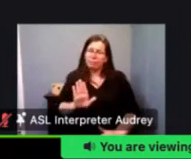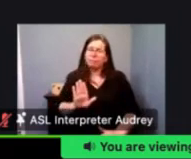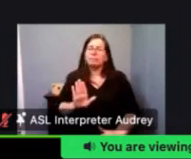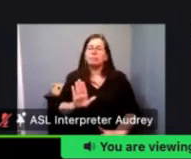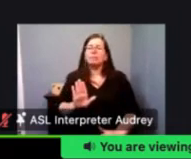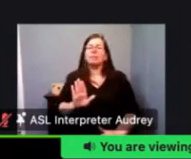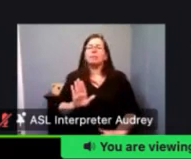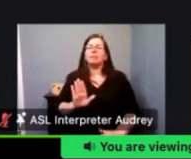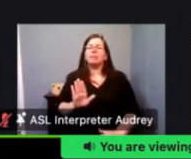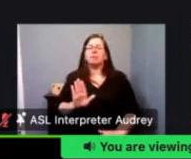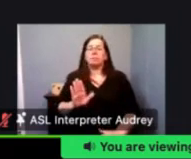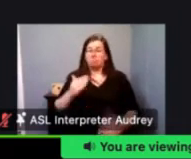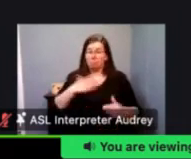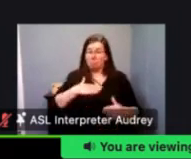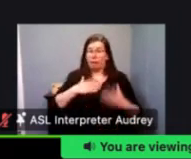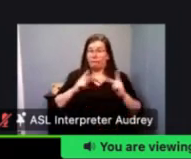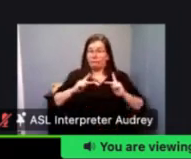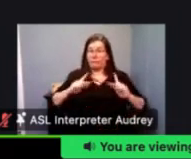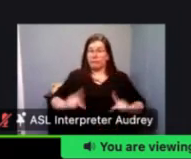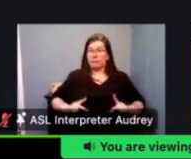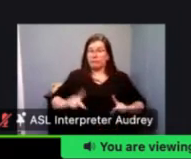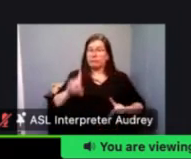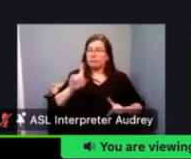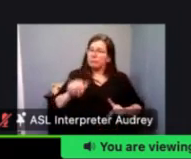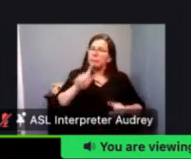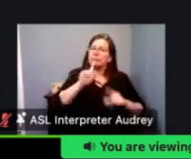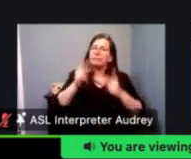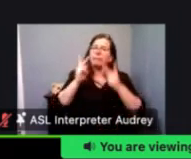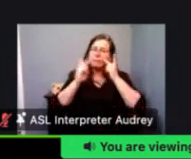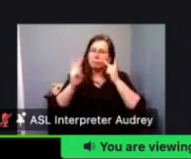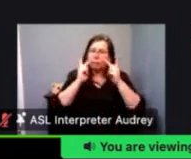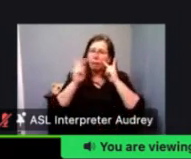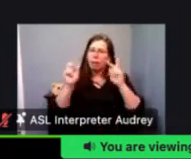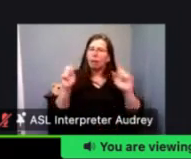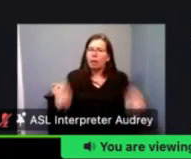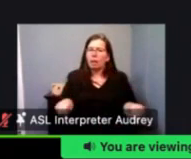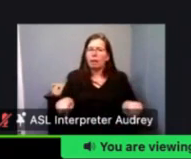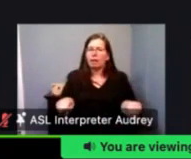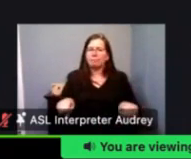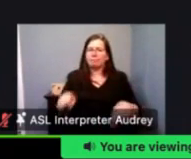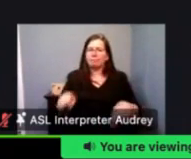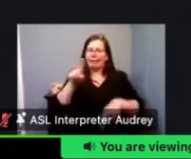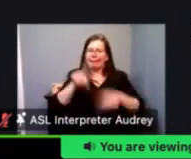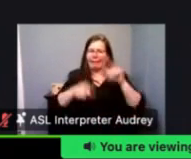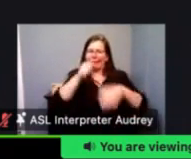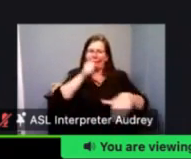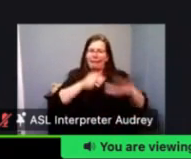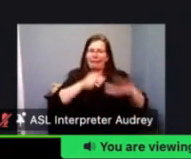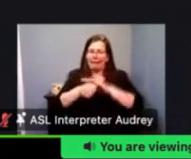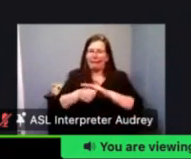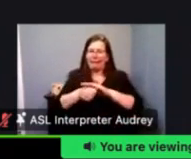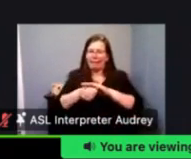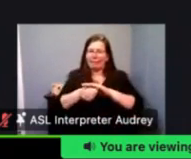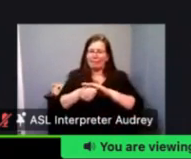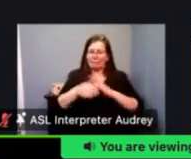a physical disability, which is very visible. So there is no, you know, hiding the fact that I have a disability